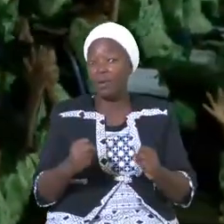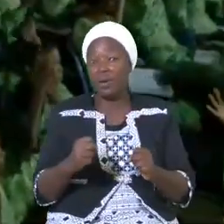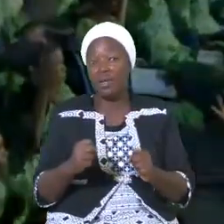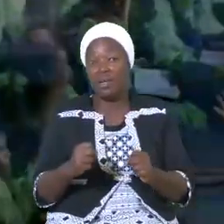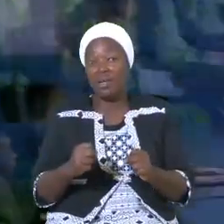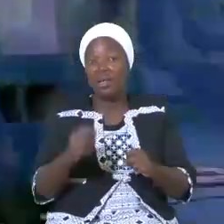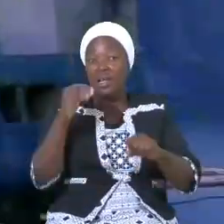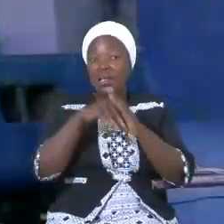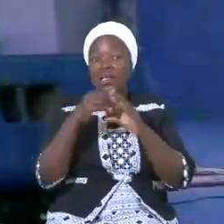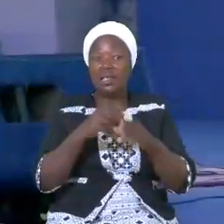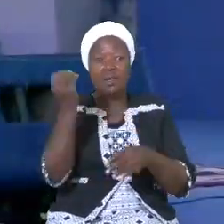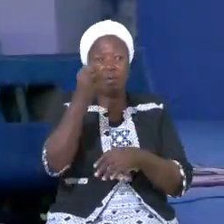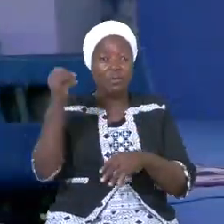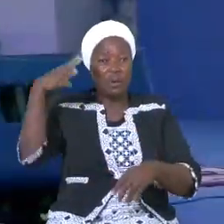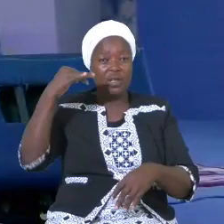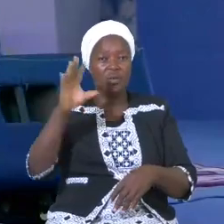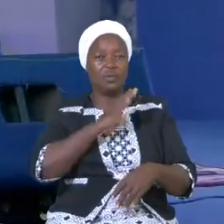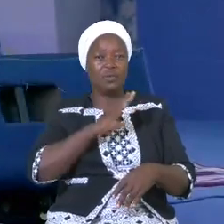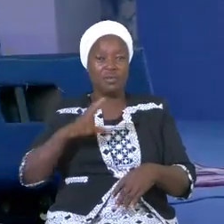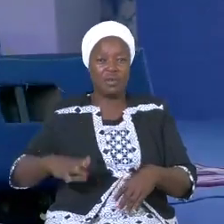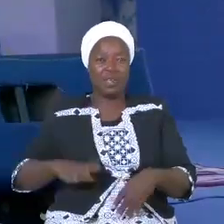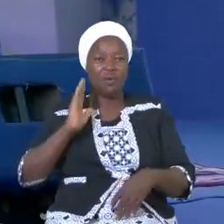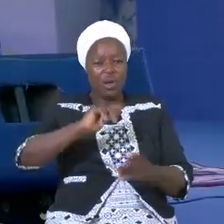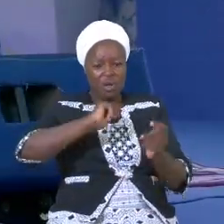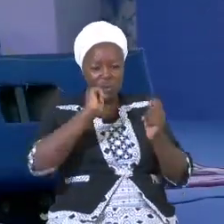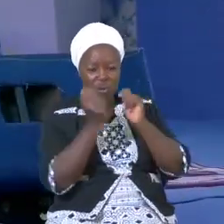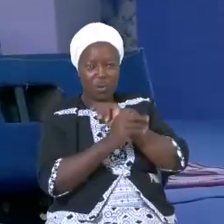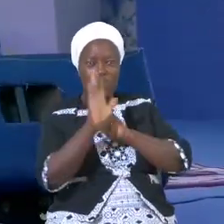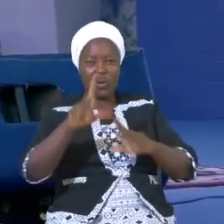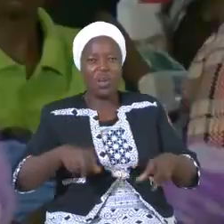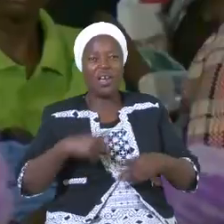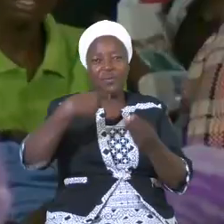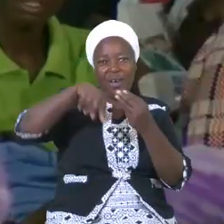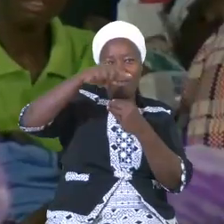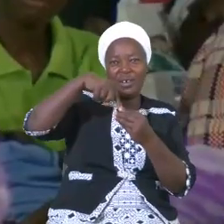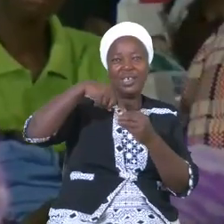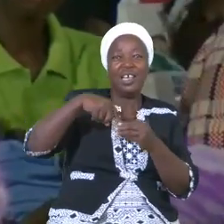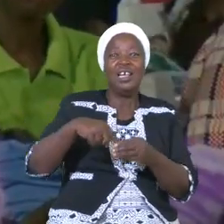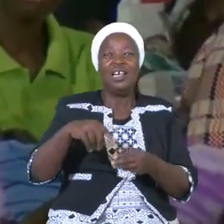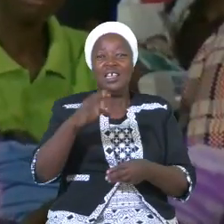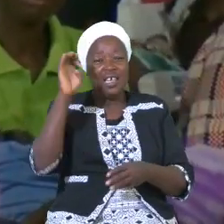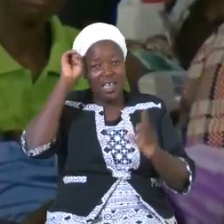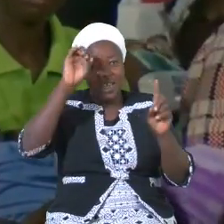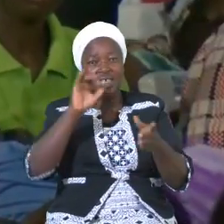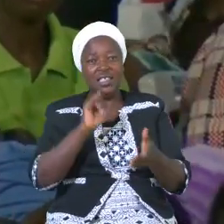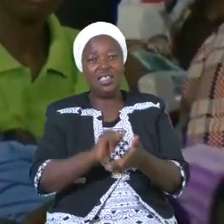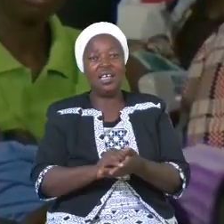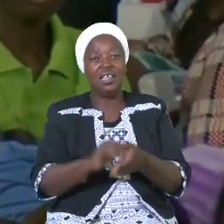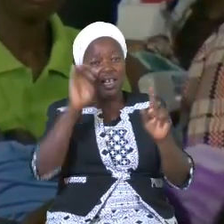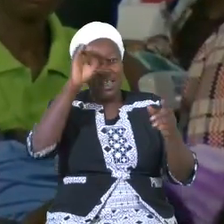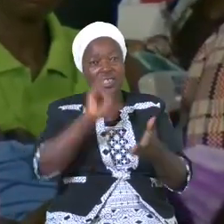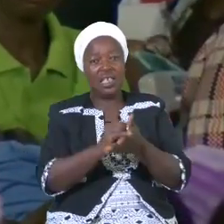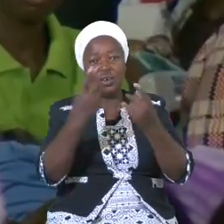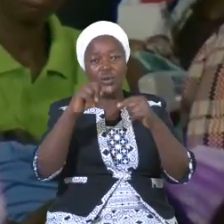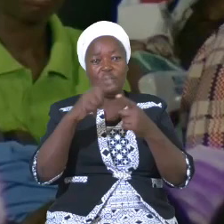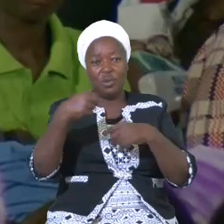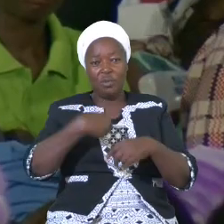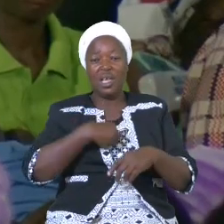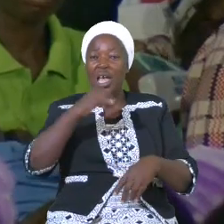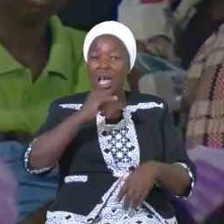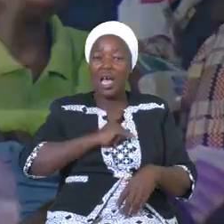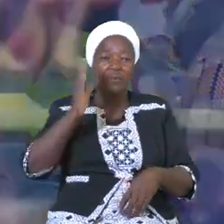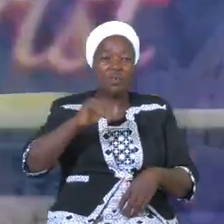grace of christ will turn your life around he coming to me i will in no